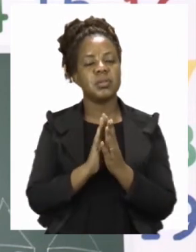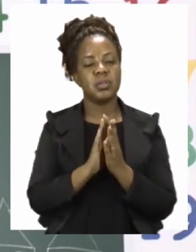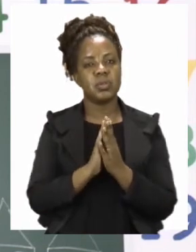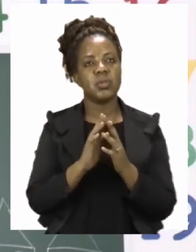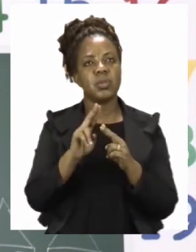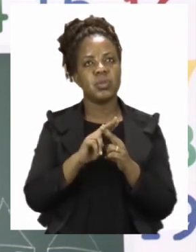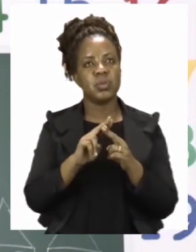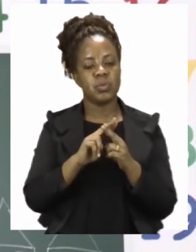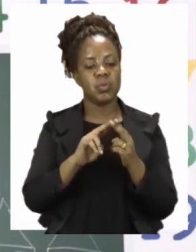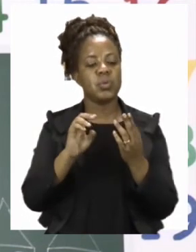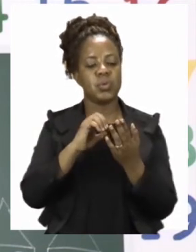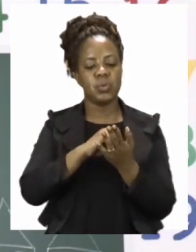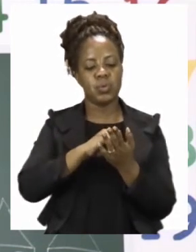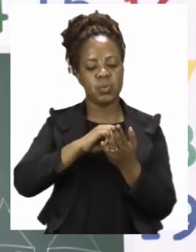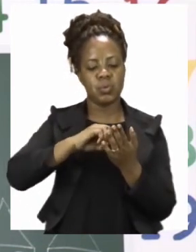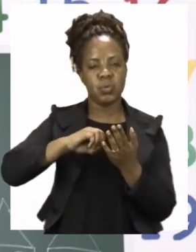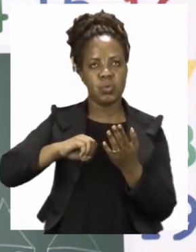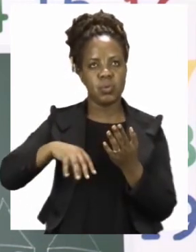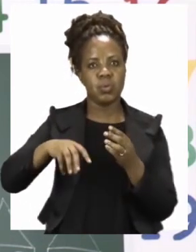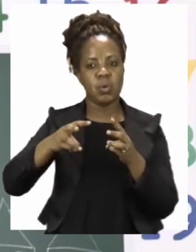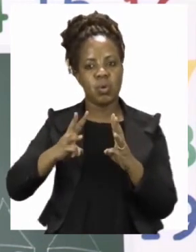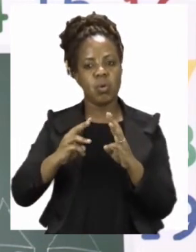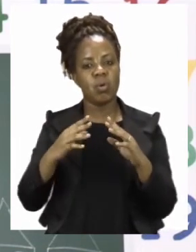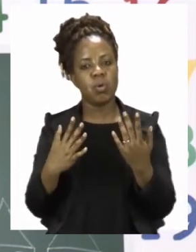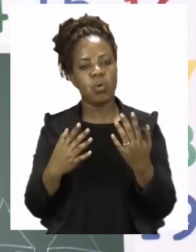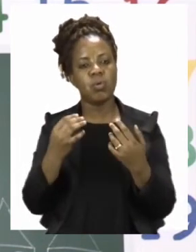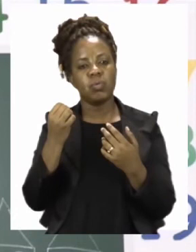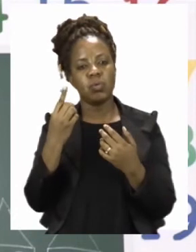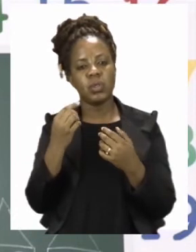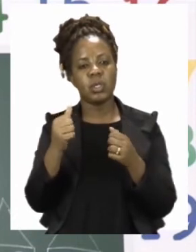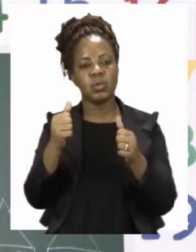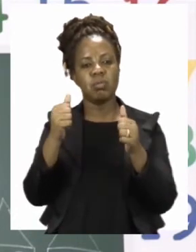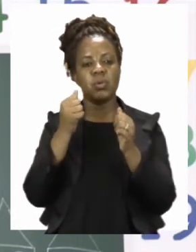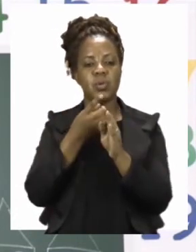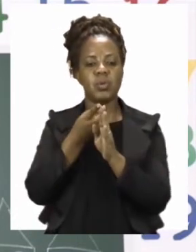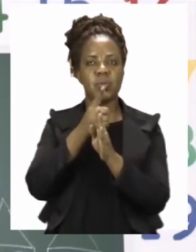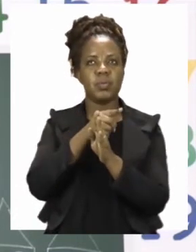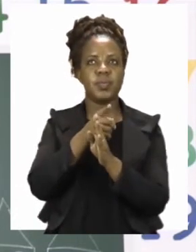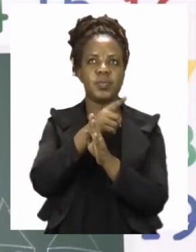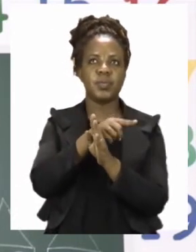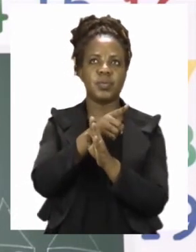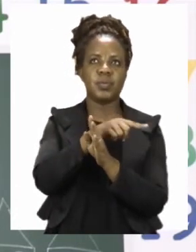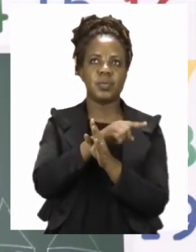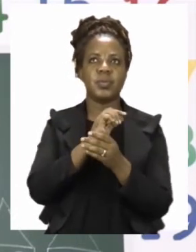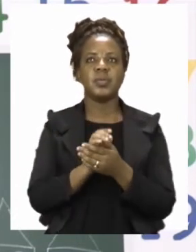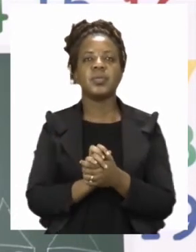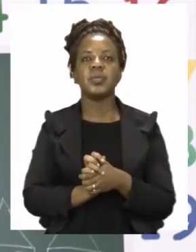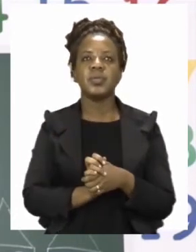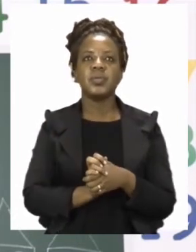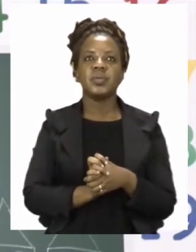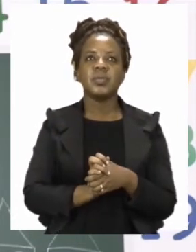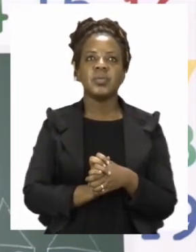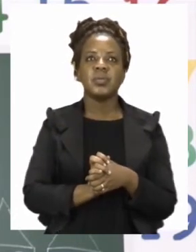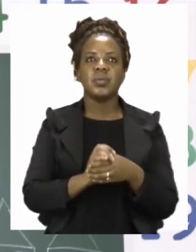counting backwards from our answer. We can count backwards 3. So